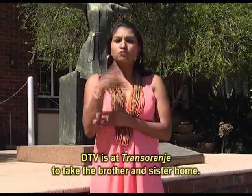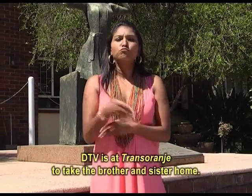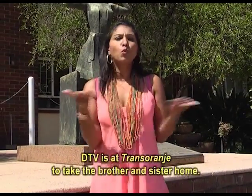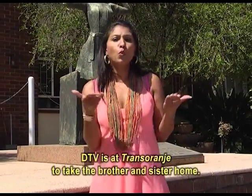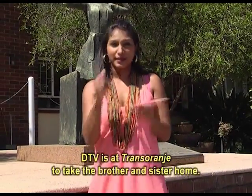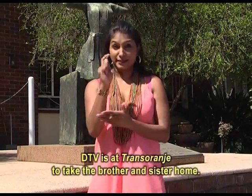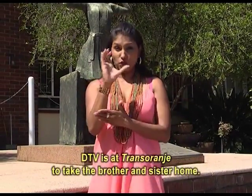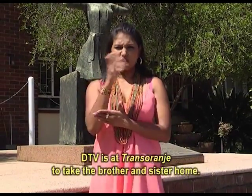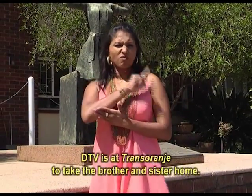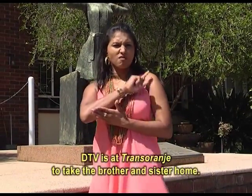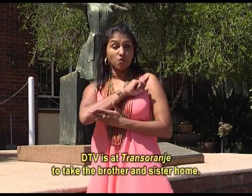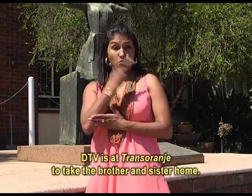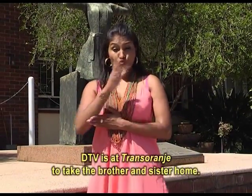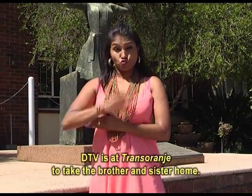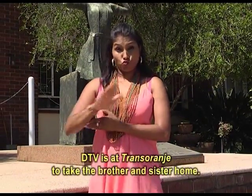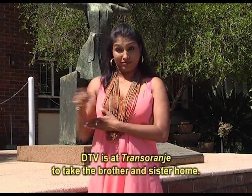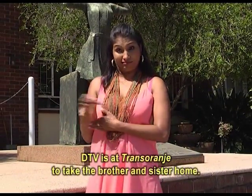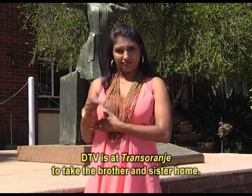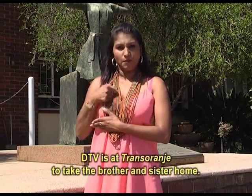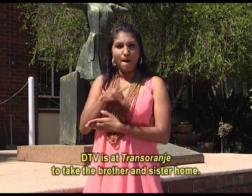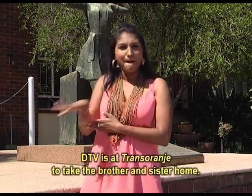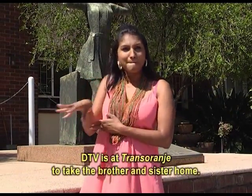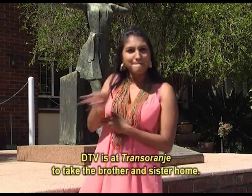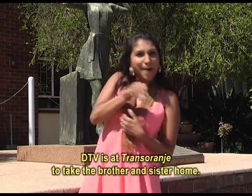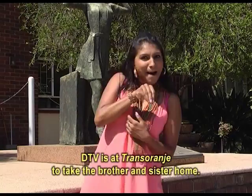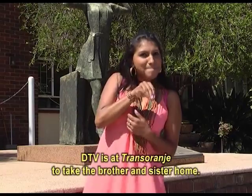DTV is at Transorania to take the brother and sister home.